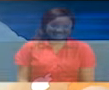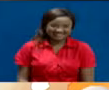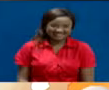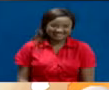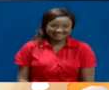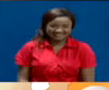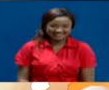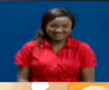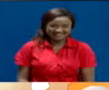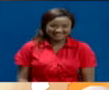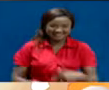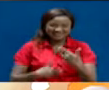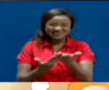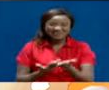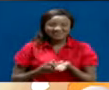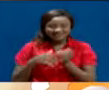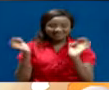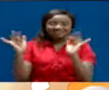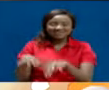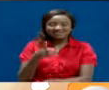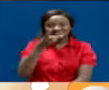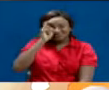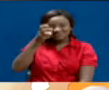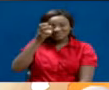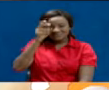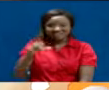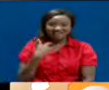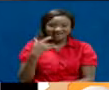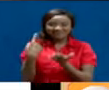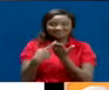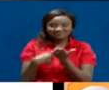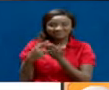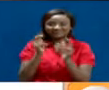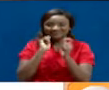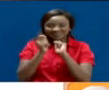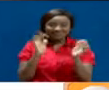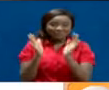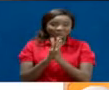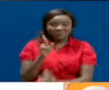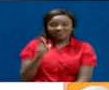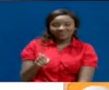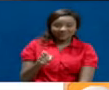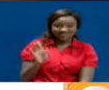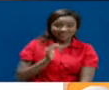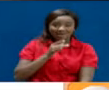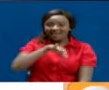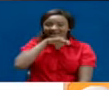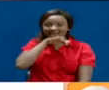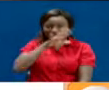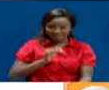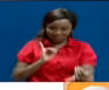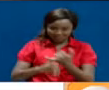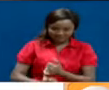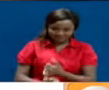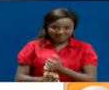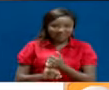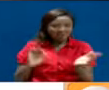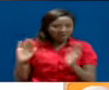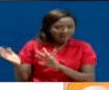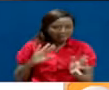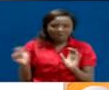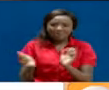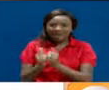Welcome back. So in Events 2020 tonight, Mama Ida Odinga has a candid chat with Mashirima Kapombe on what the year has been like,